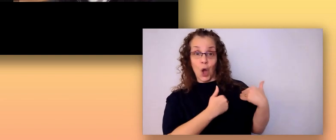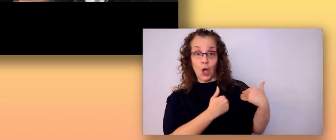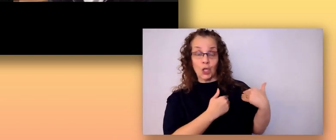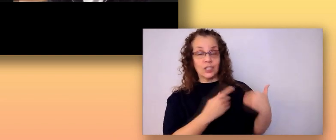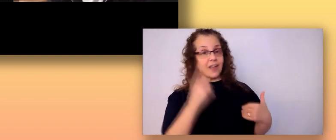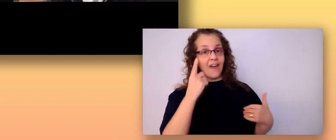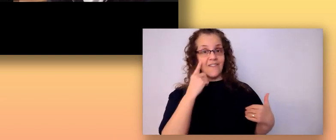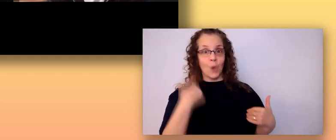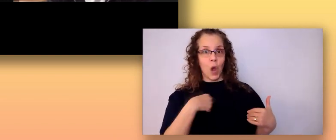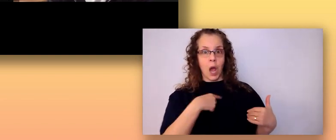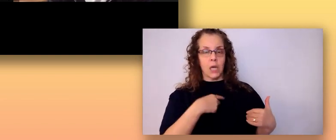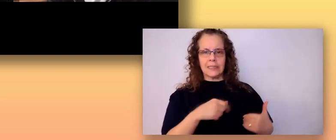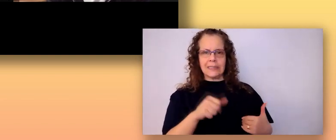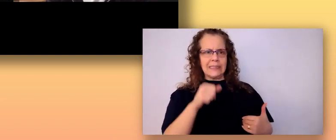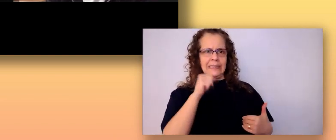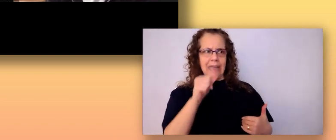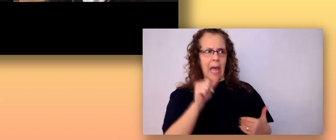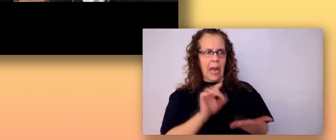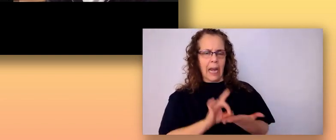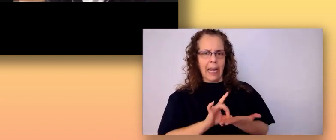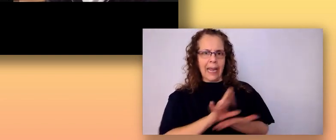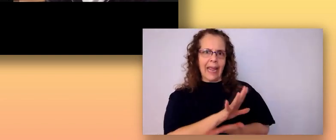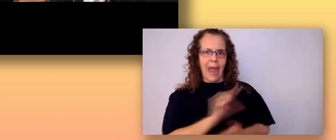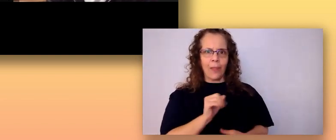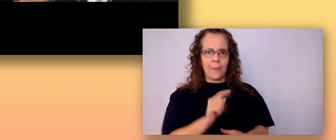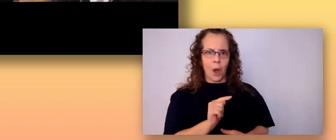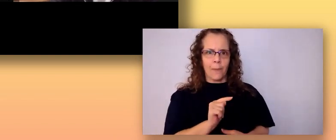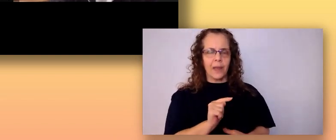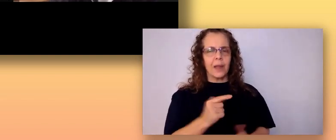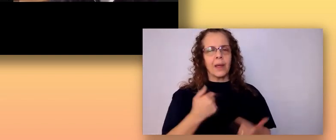evicted. And Mal and I made up, so we're good.